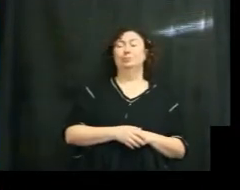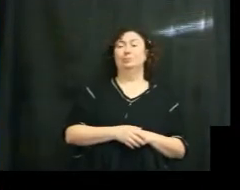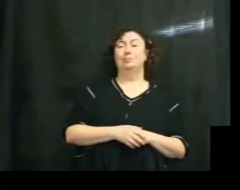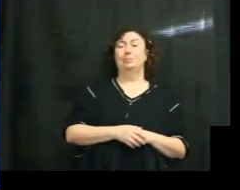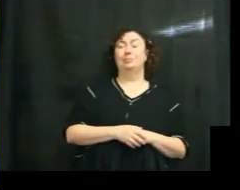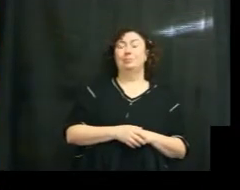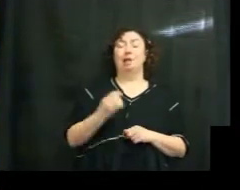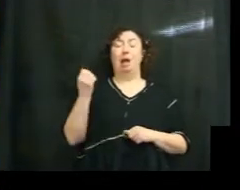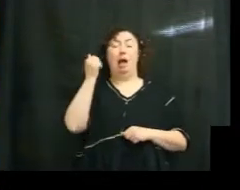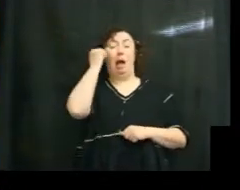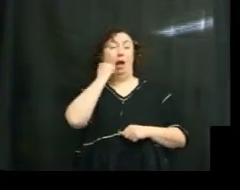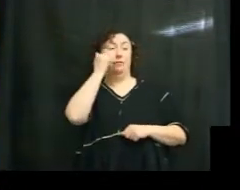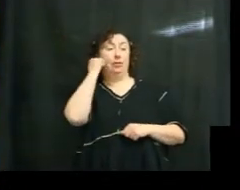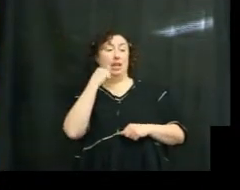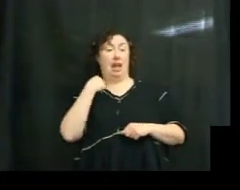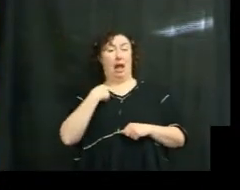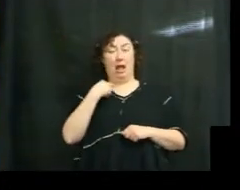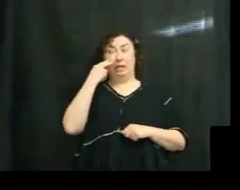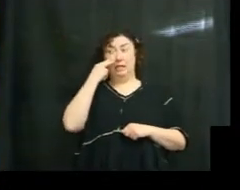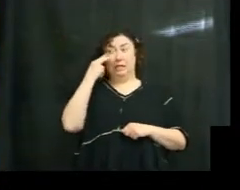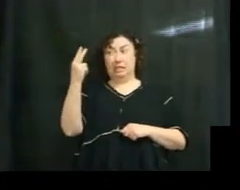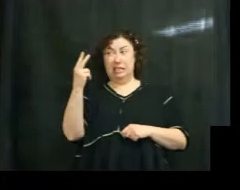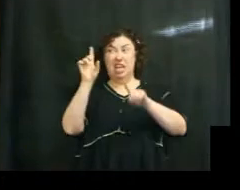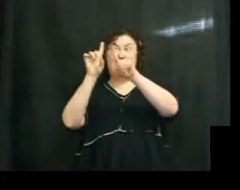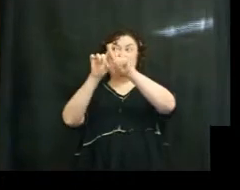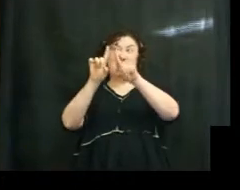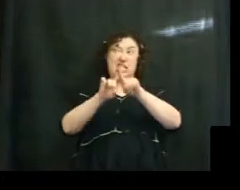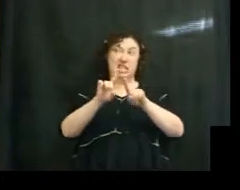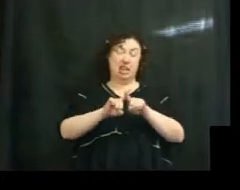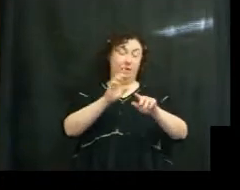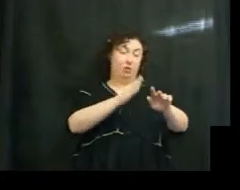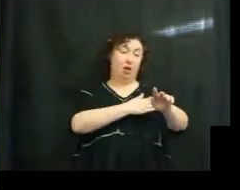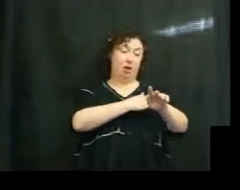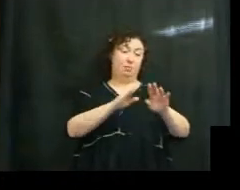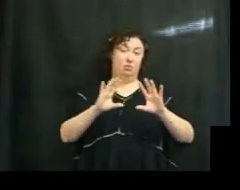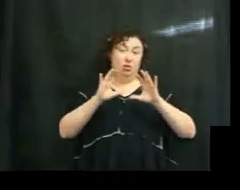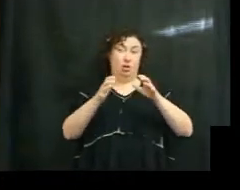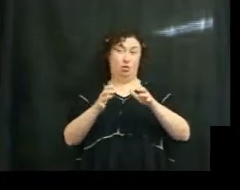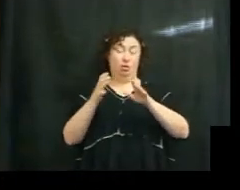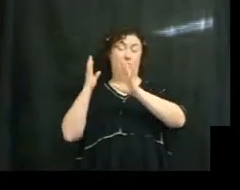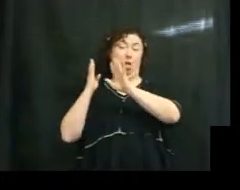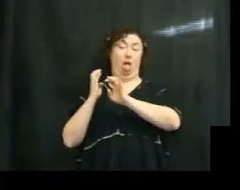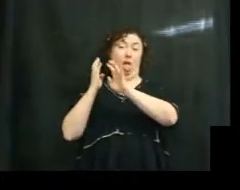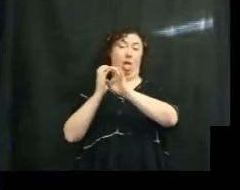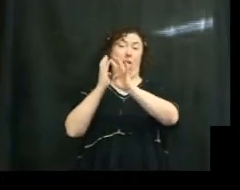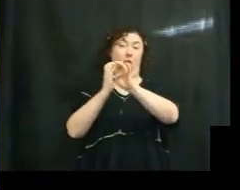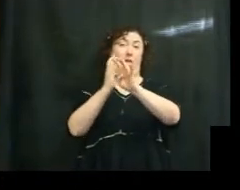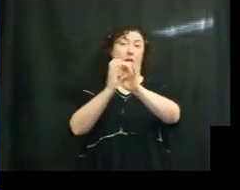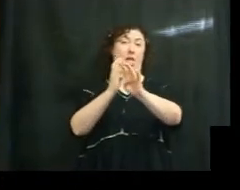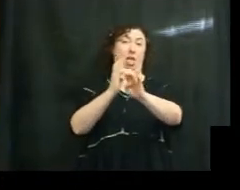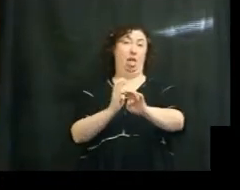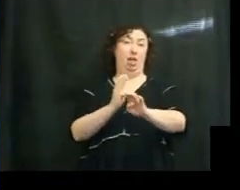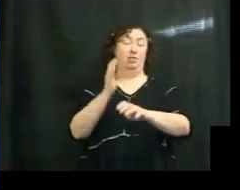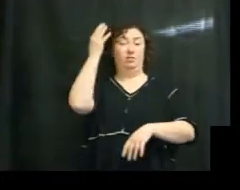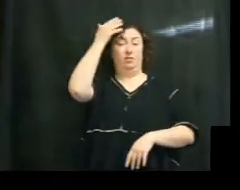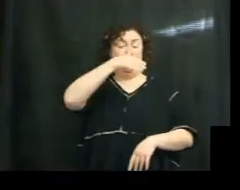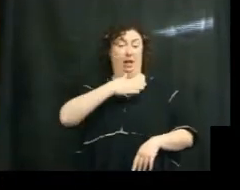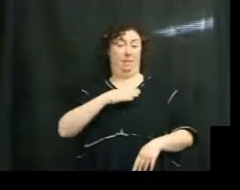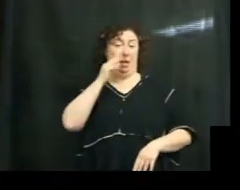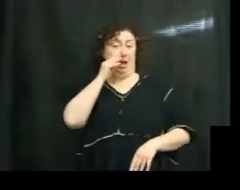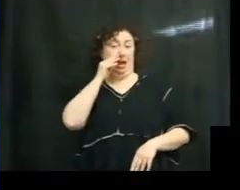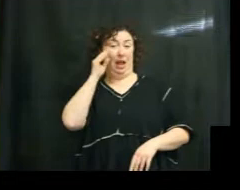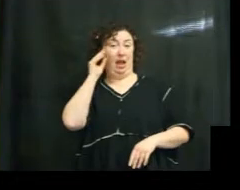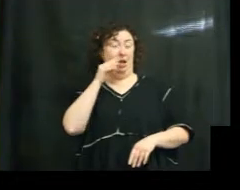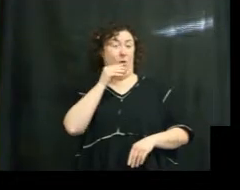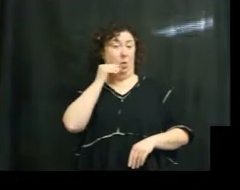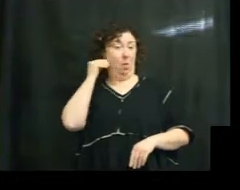All day long, I could see brass bands parade by my house while my neighbors danced along. I loved